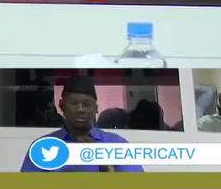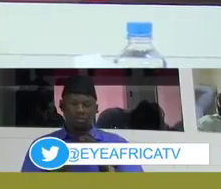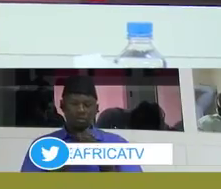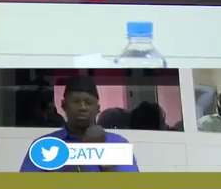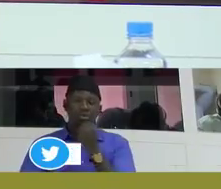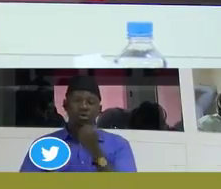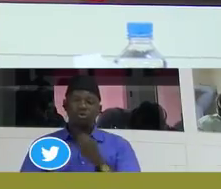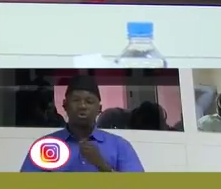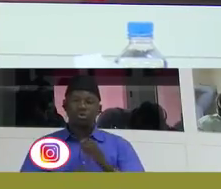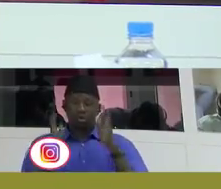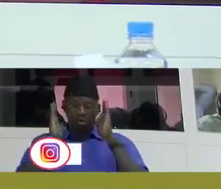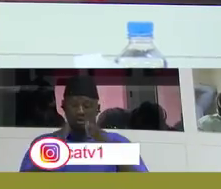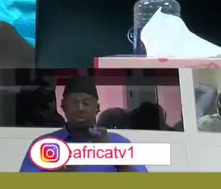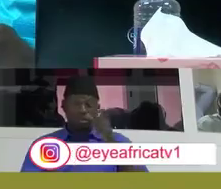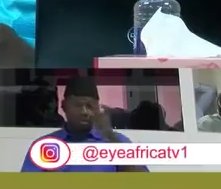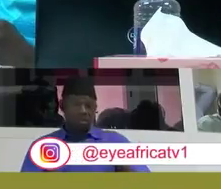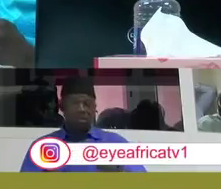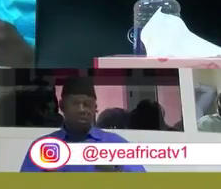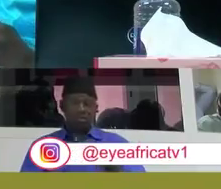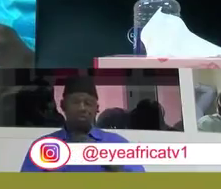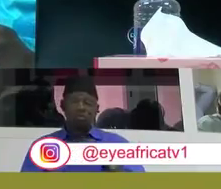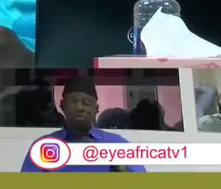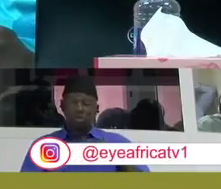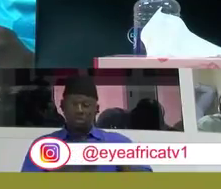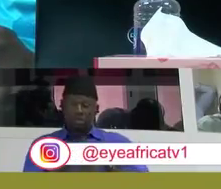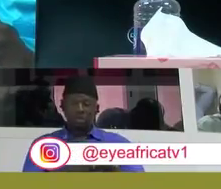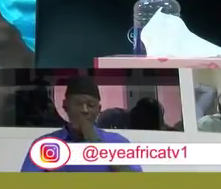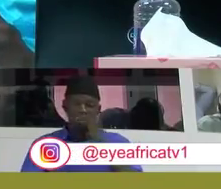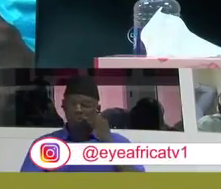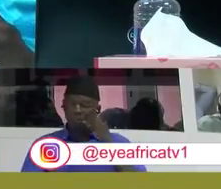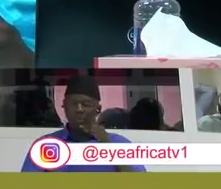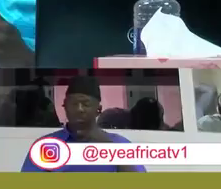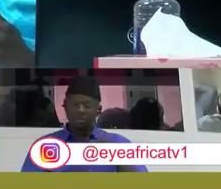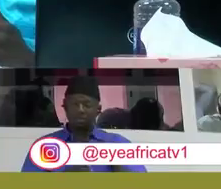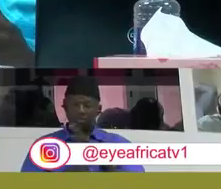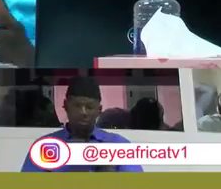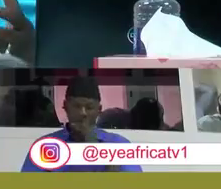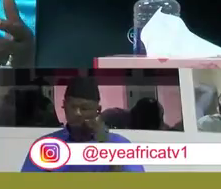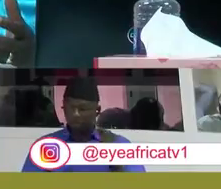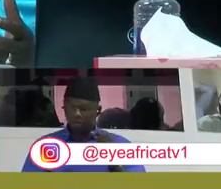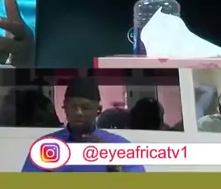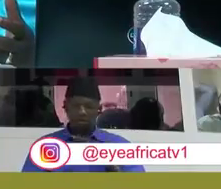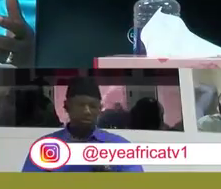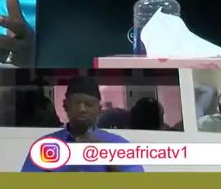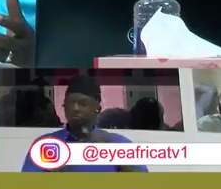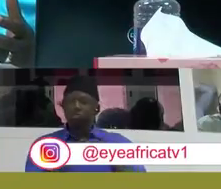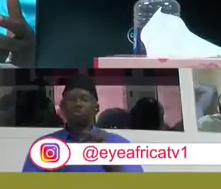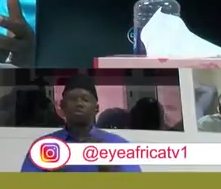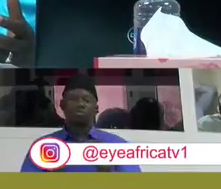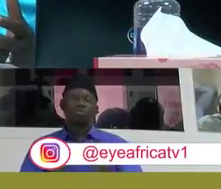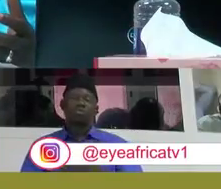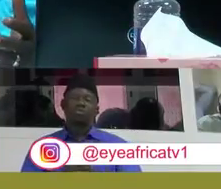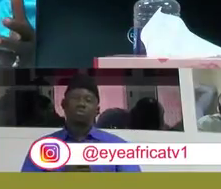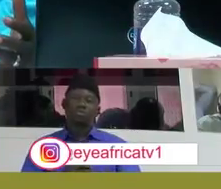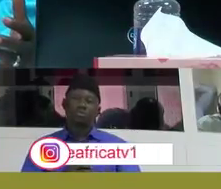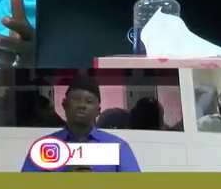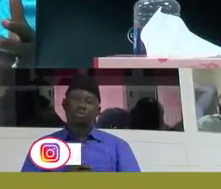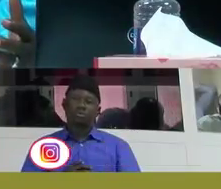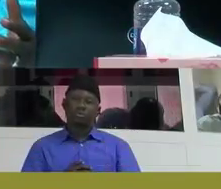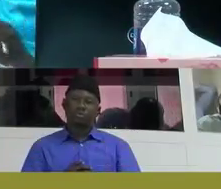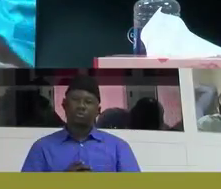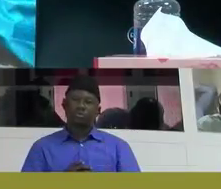think about. But have you ever encountered a situation where we have had this